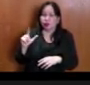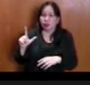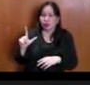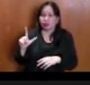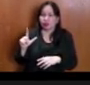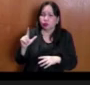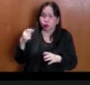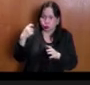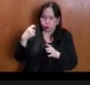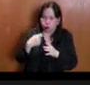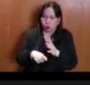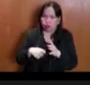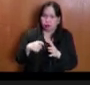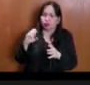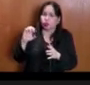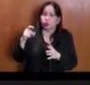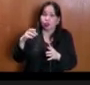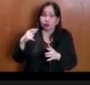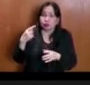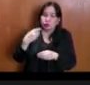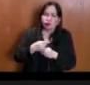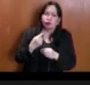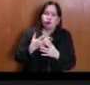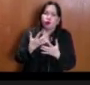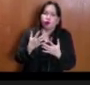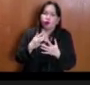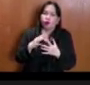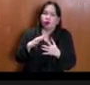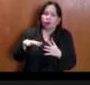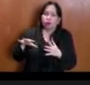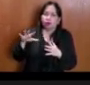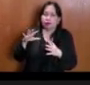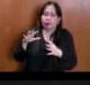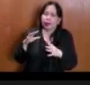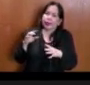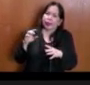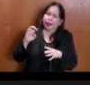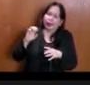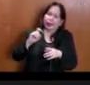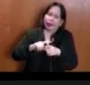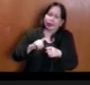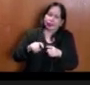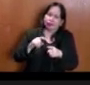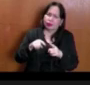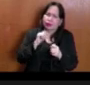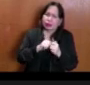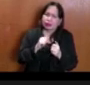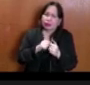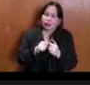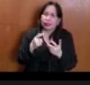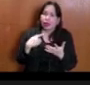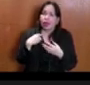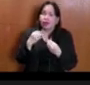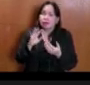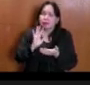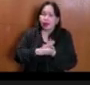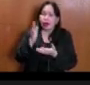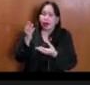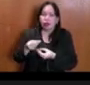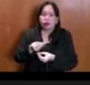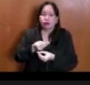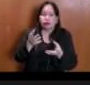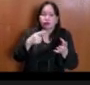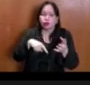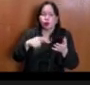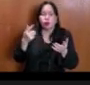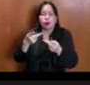electrification. What does that mean? It's very expensive to operate electric power services in